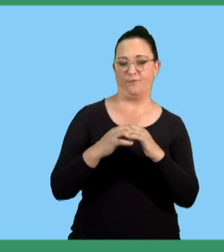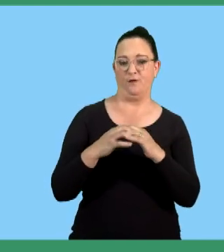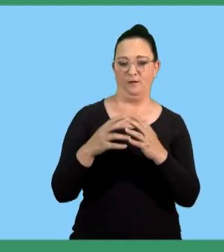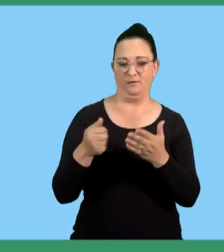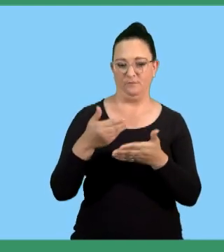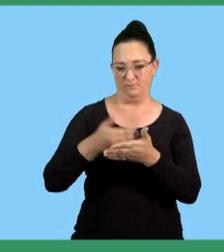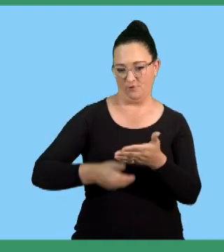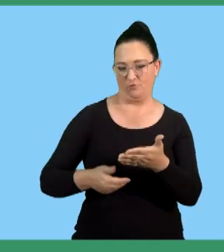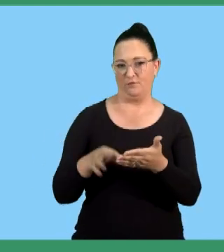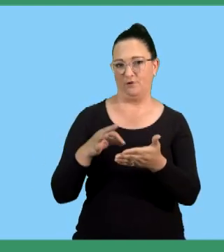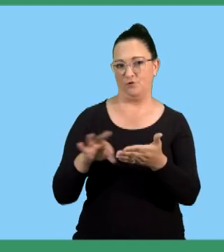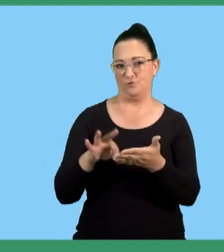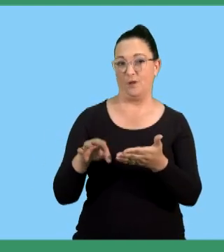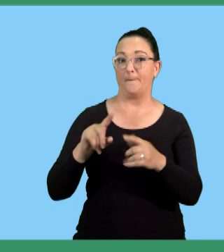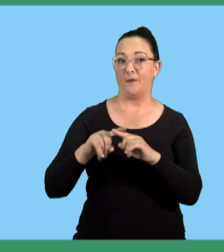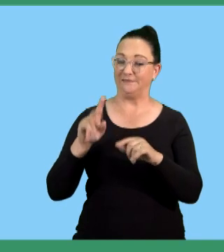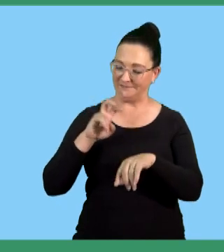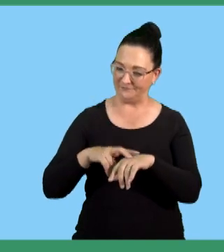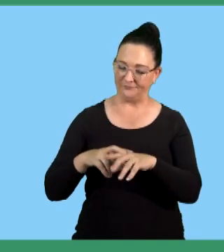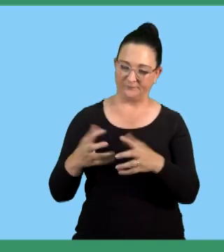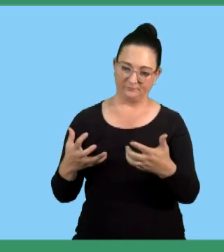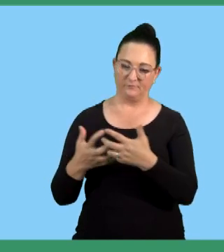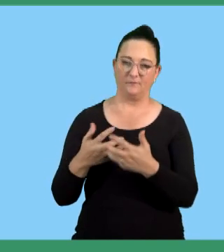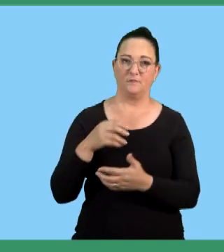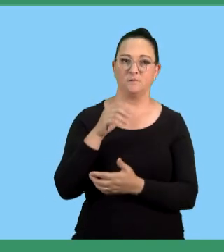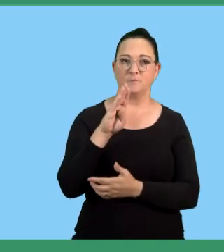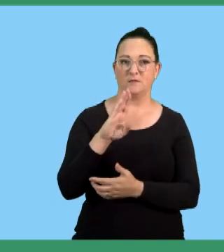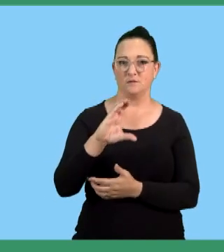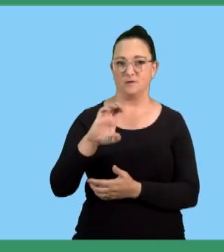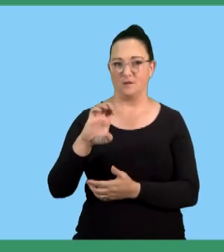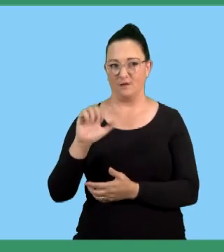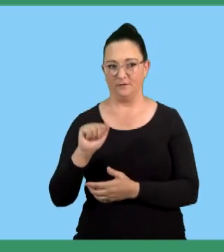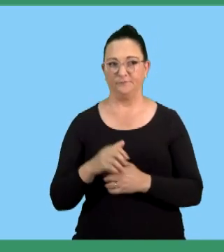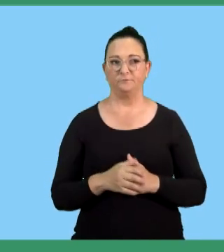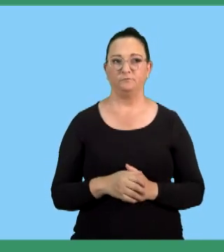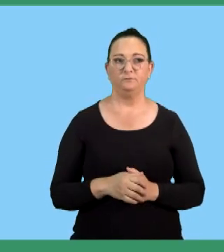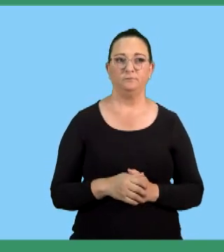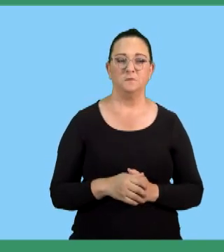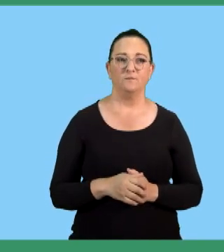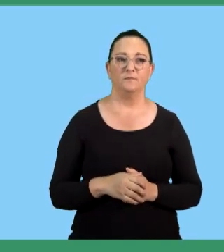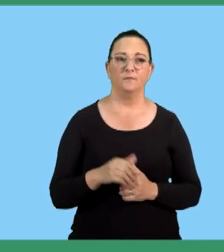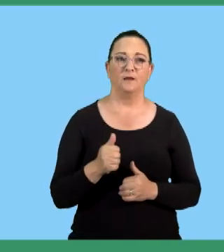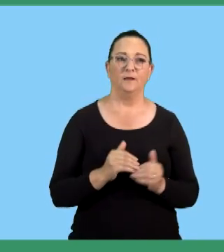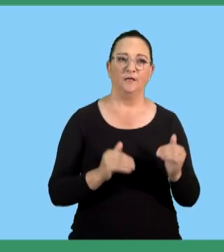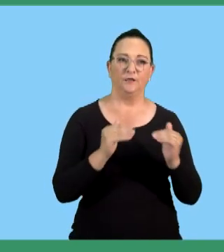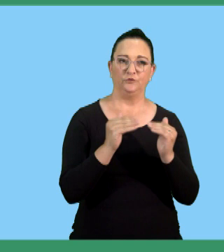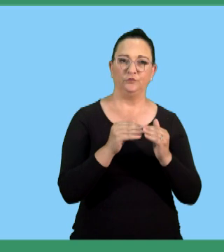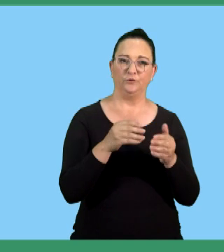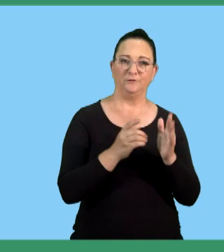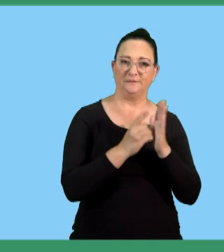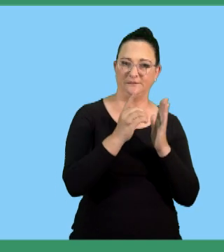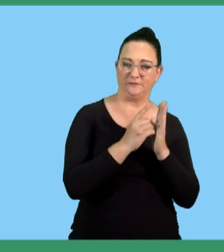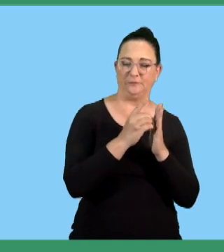the BCEA basically. Right, it says it advances economic development and social justice,